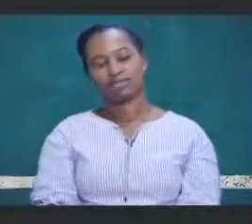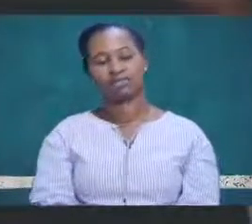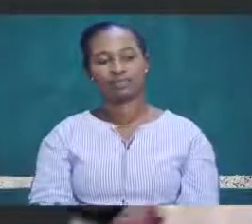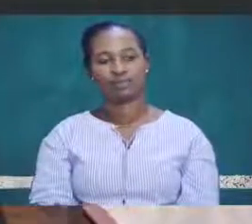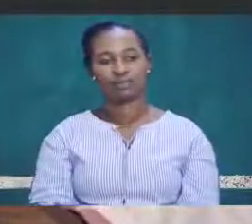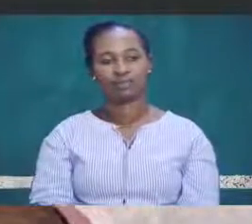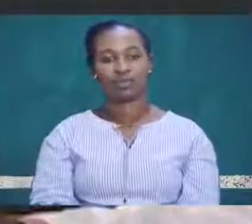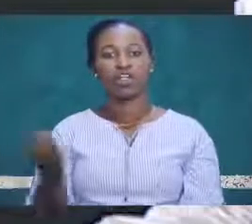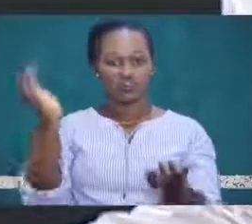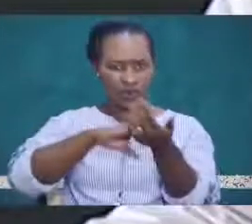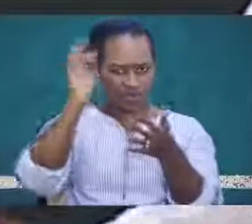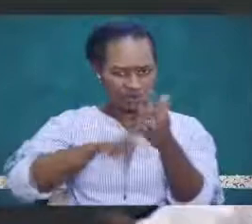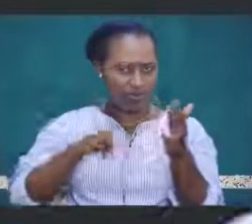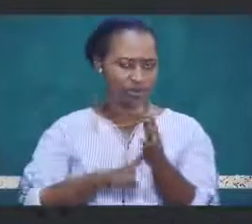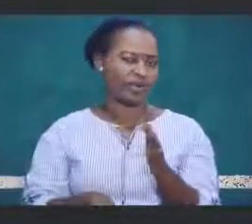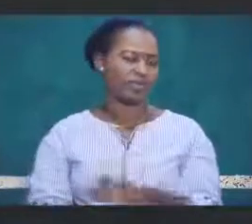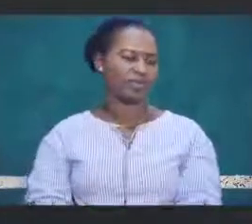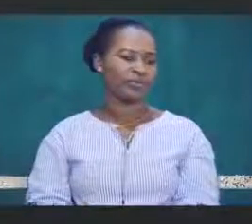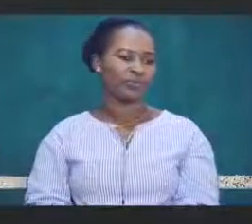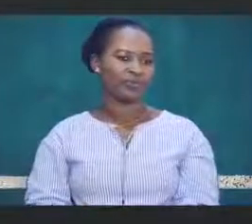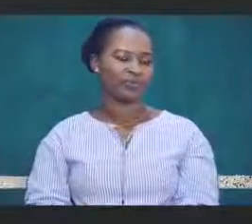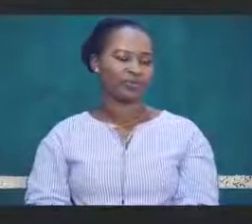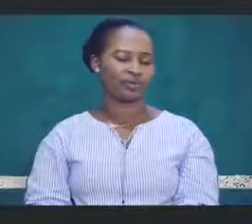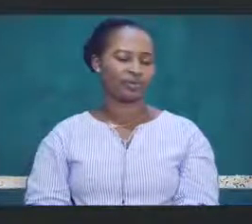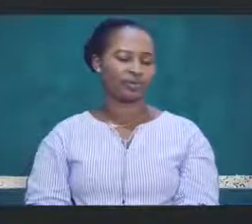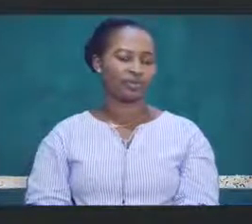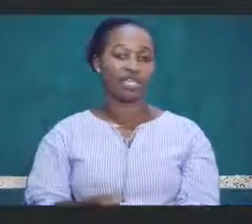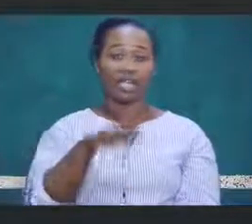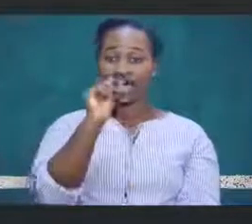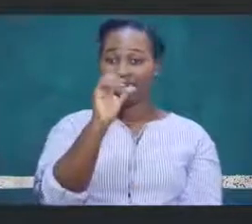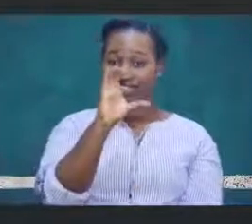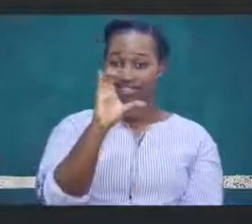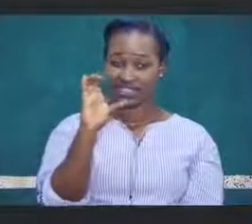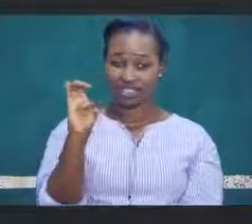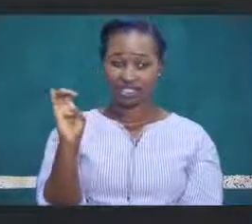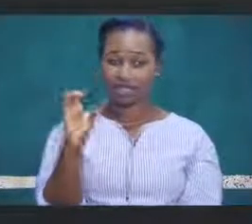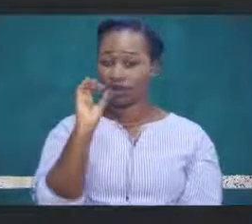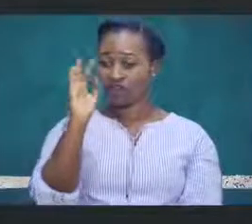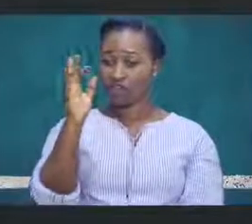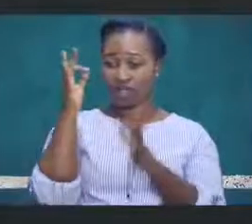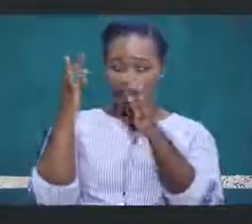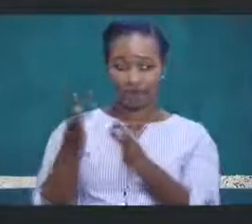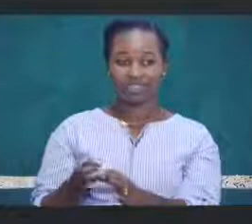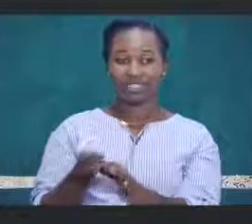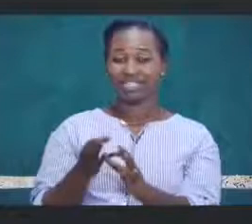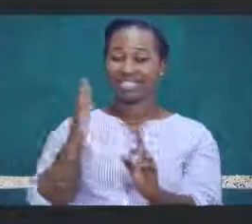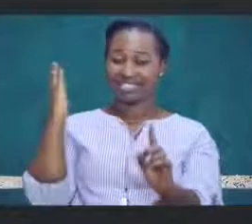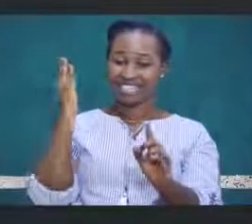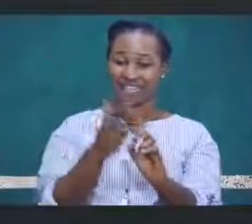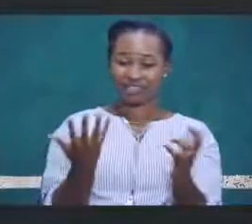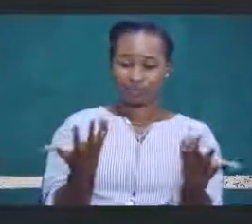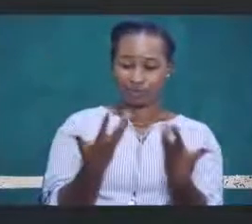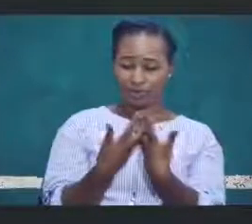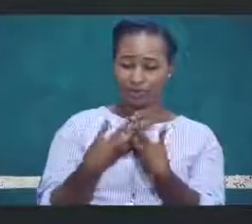We are going to read it one more time. Okay? The acceleration of a body is directly proportional to the